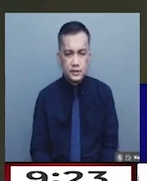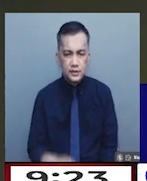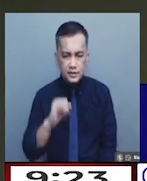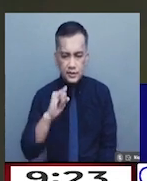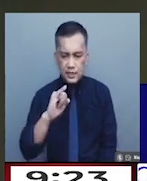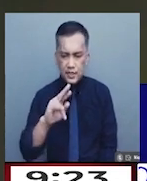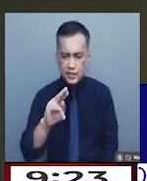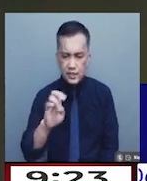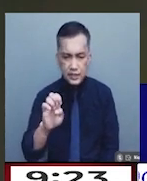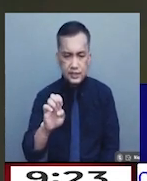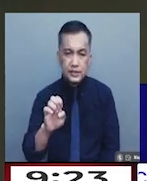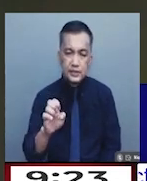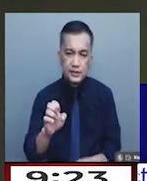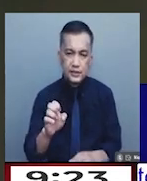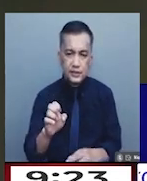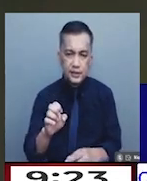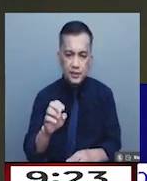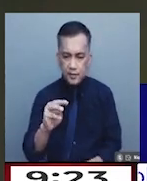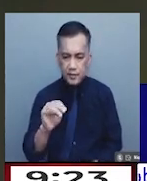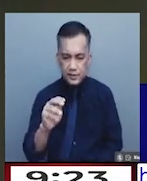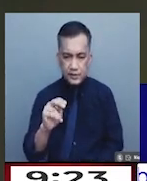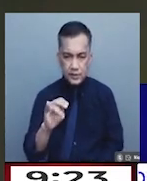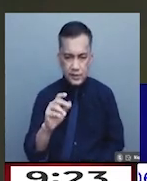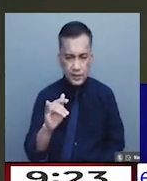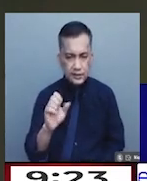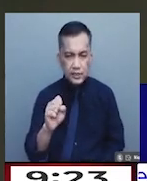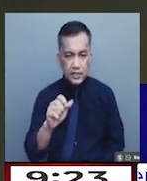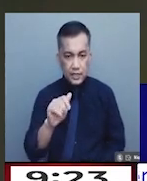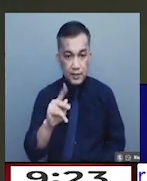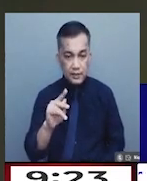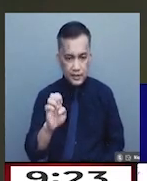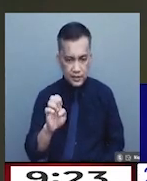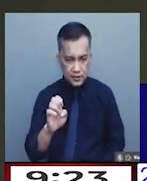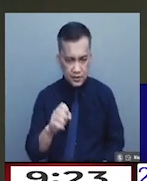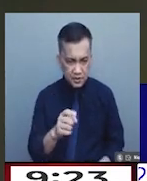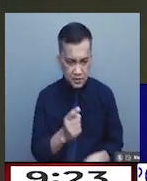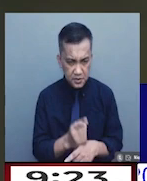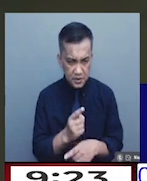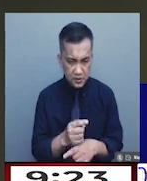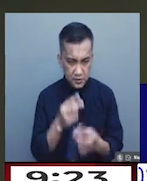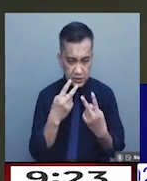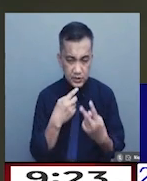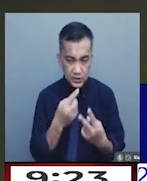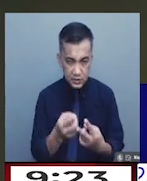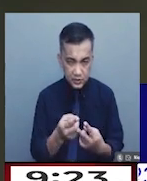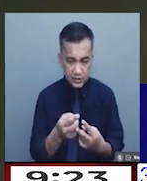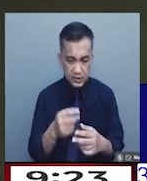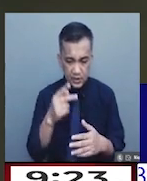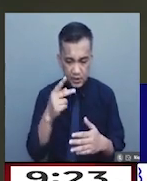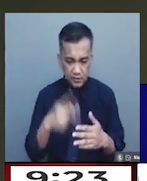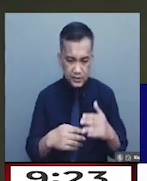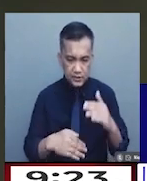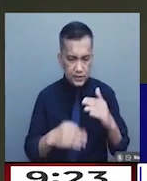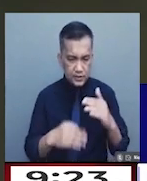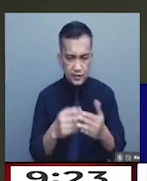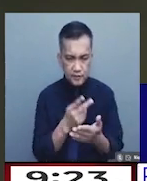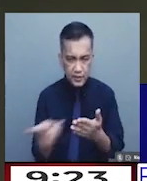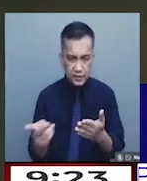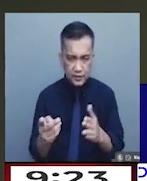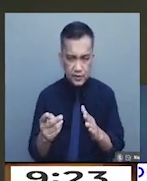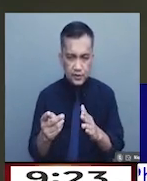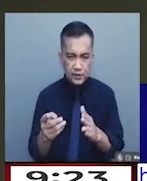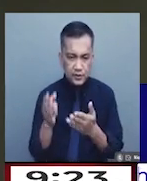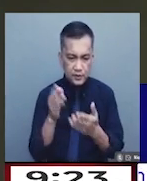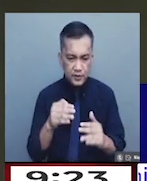mentions, mentions of Abante, would it be fair to say that the price cap on the rice failed to bring down the prices